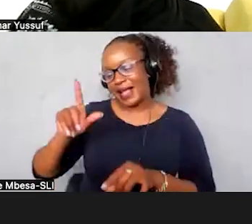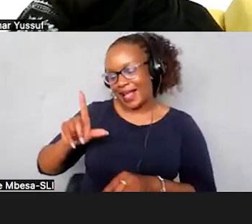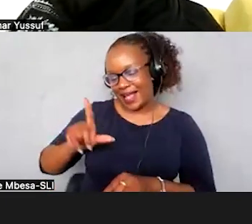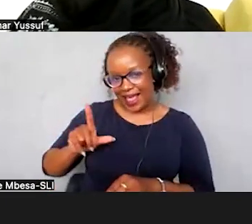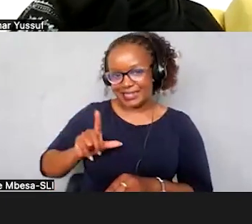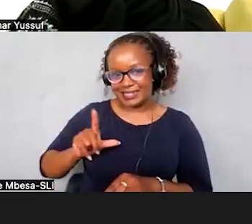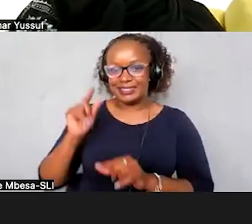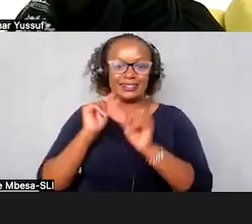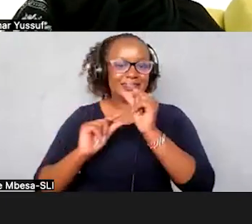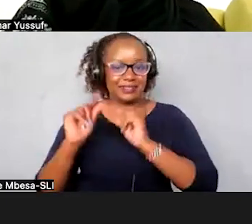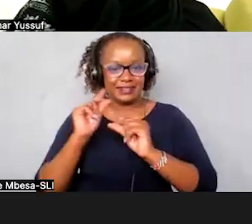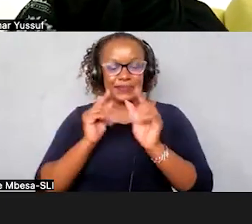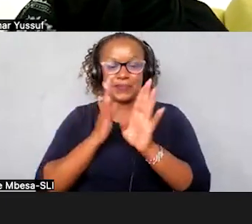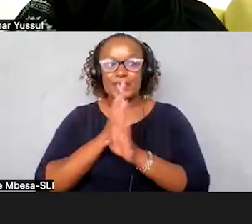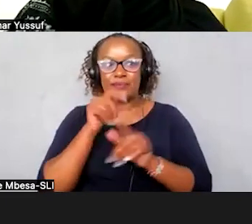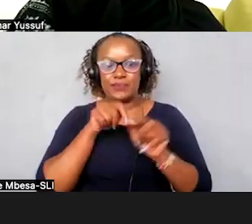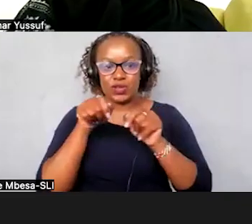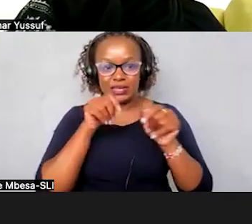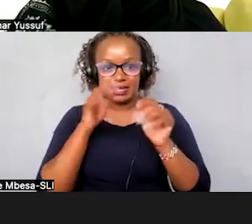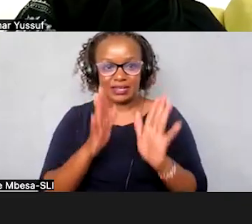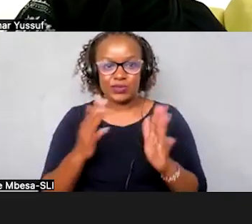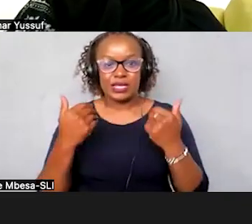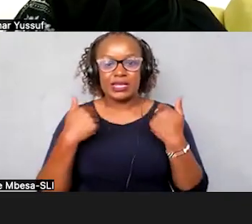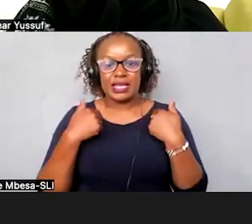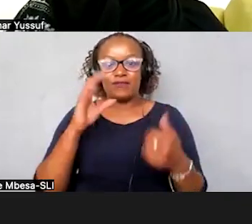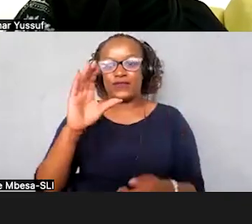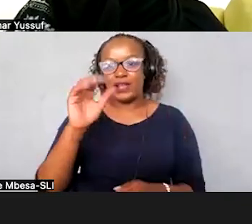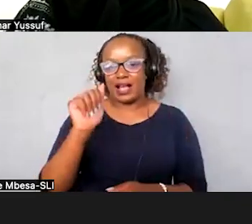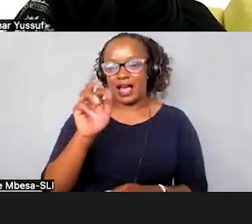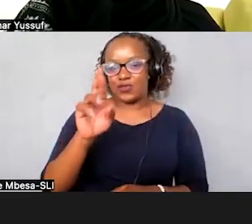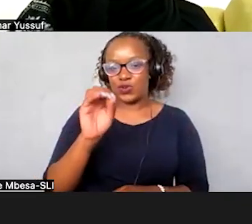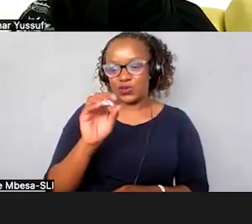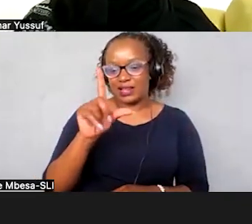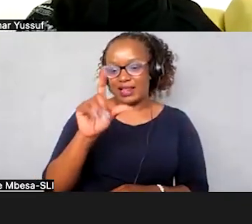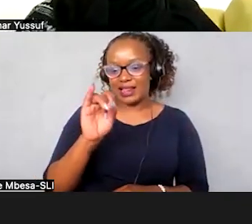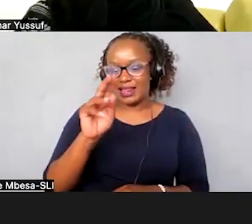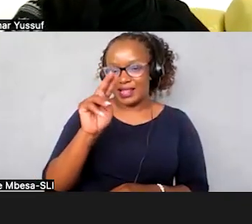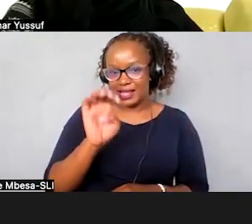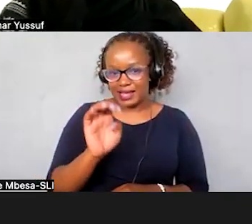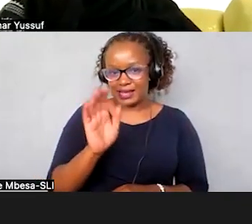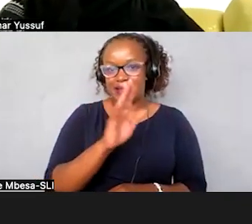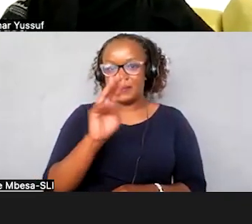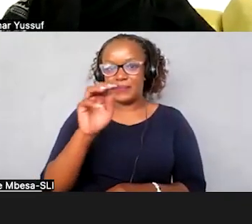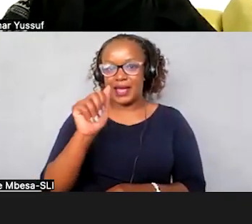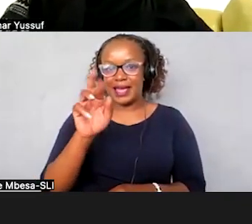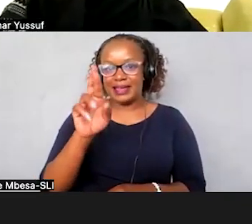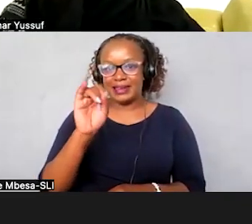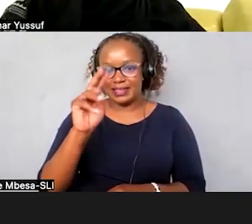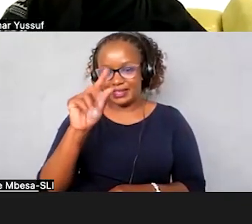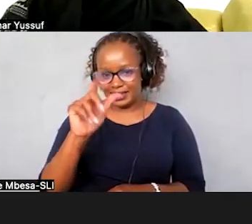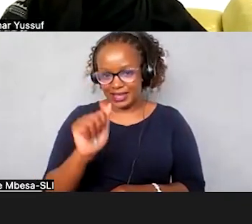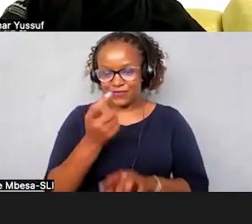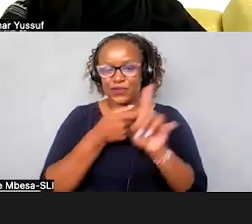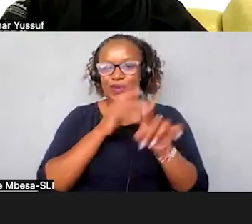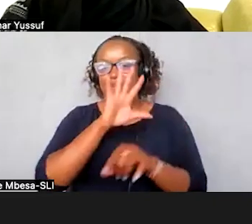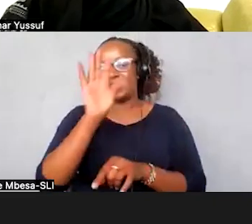moderator today will be Caroline Maringa. I'm a Caro Maringa from Africa Capacity Alliance. So